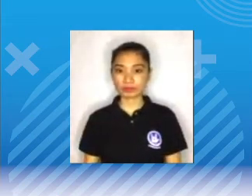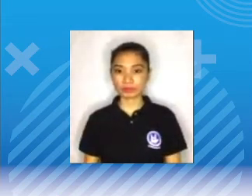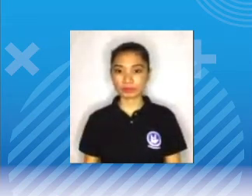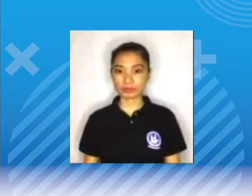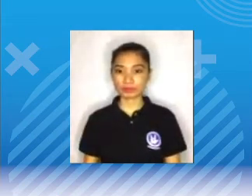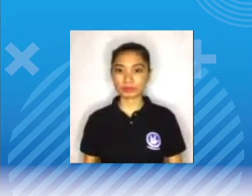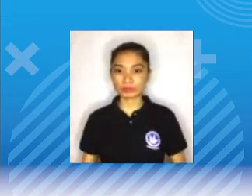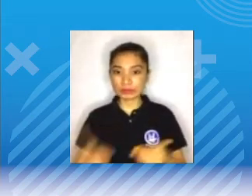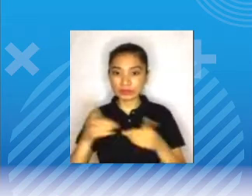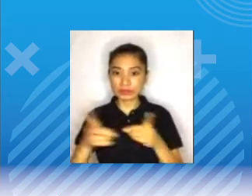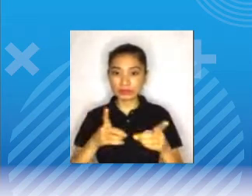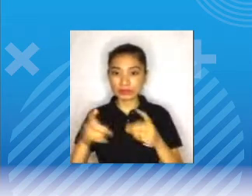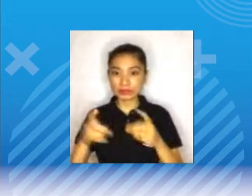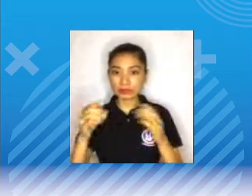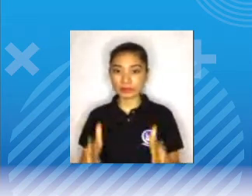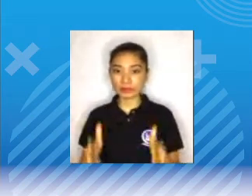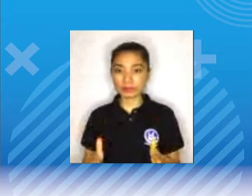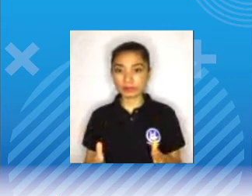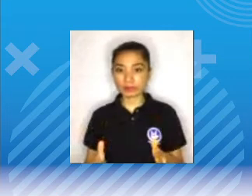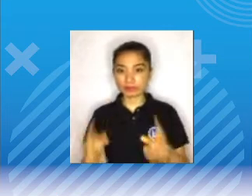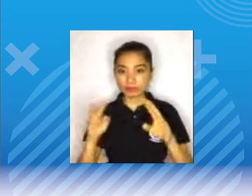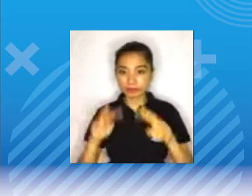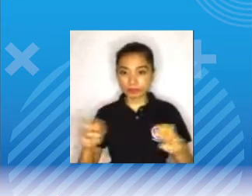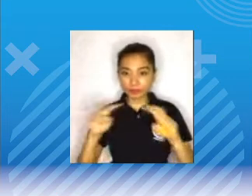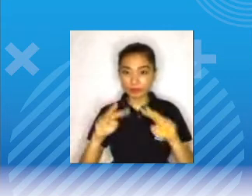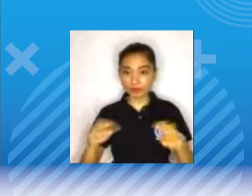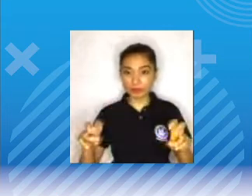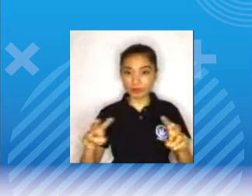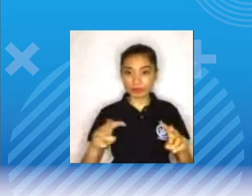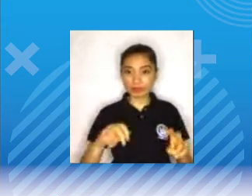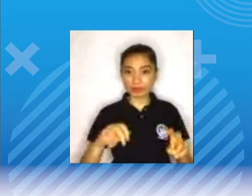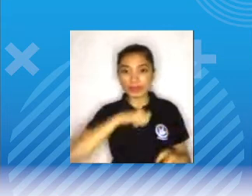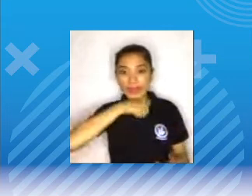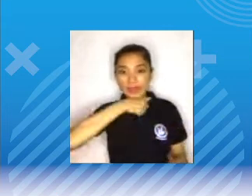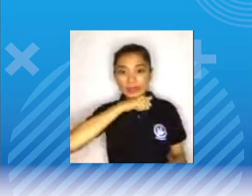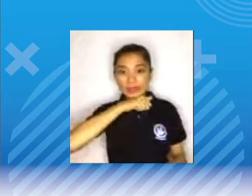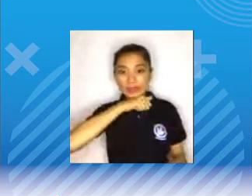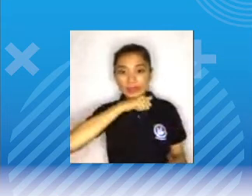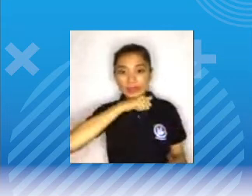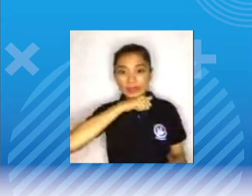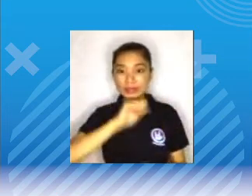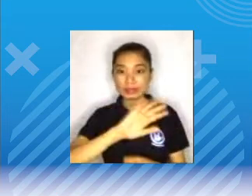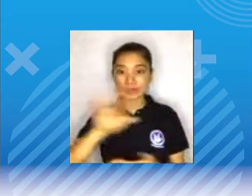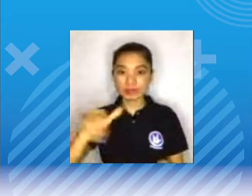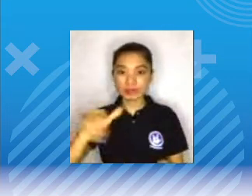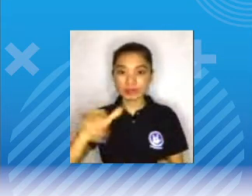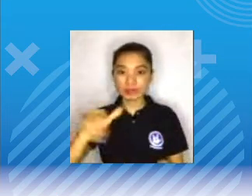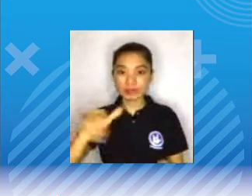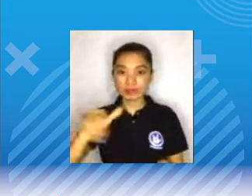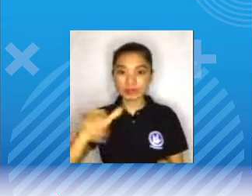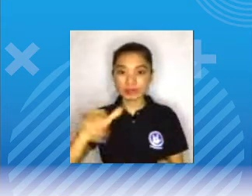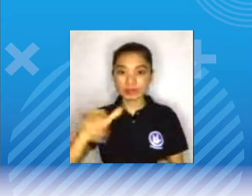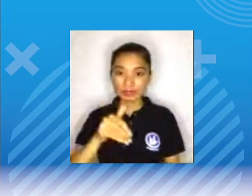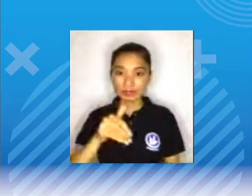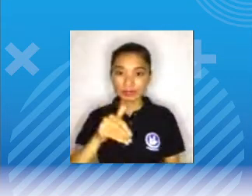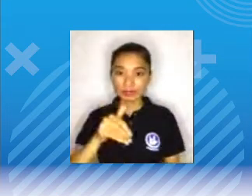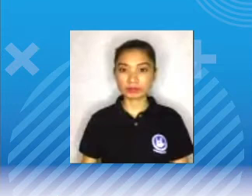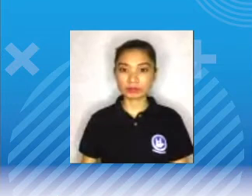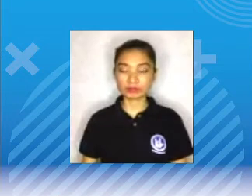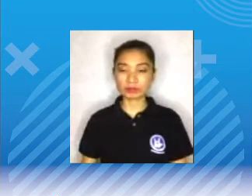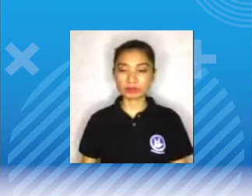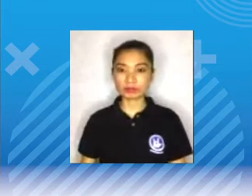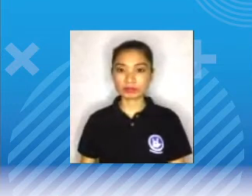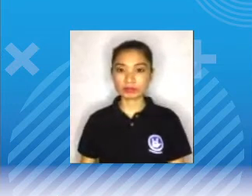at Ateneo Bulatao Center, Ateneo de Manila University. So the Ateneo Bulatao